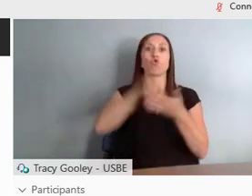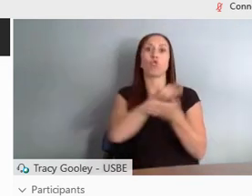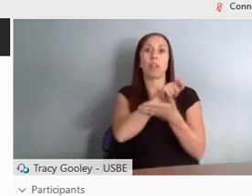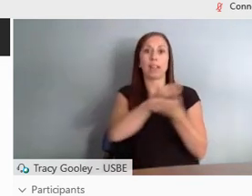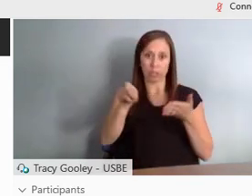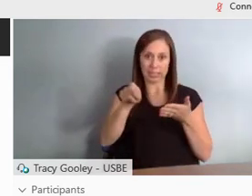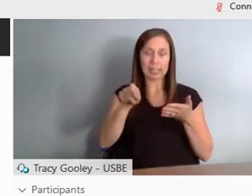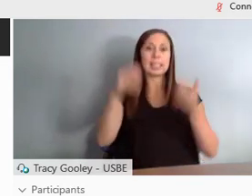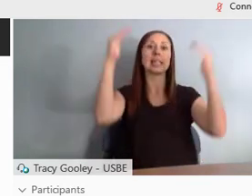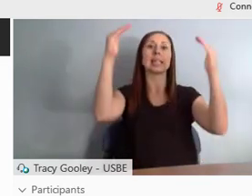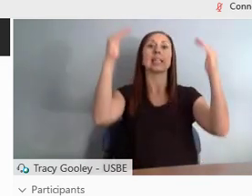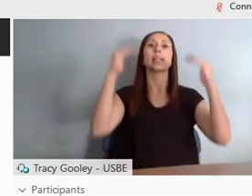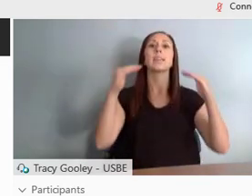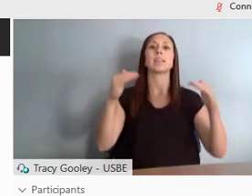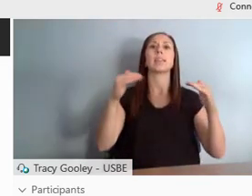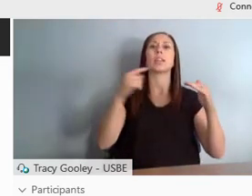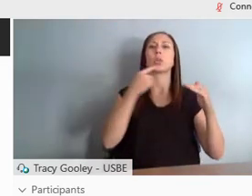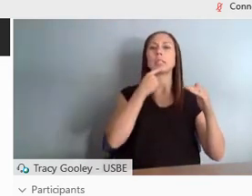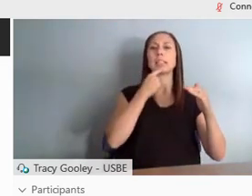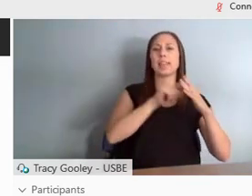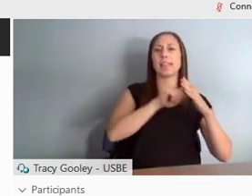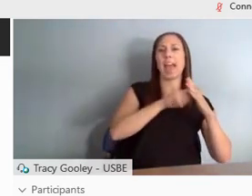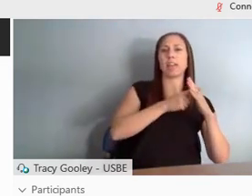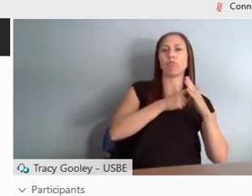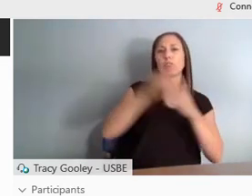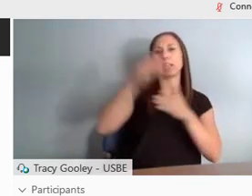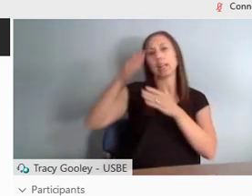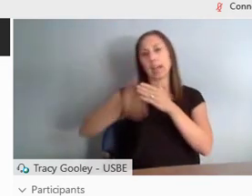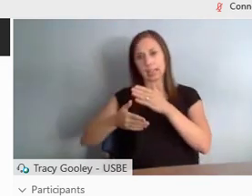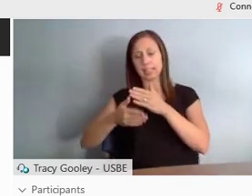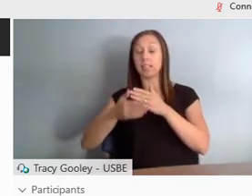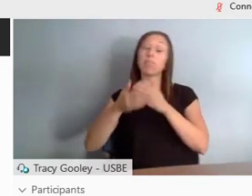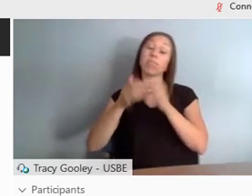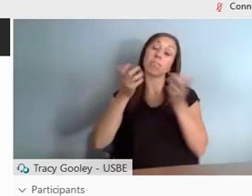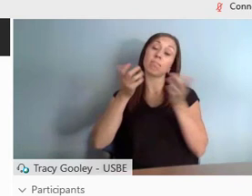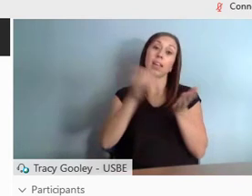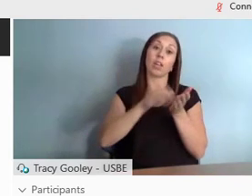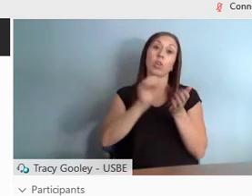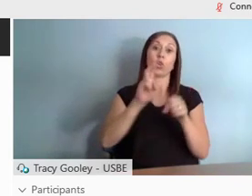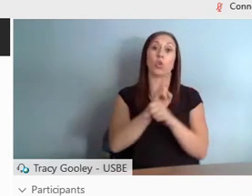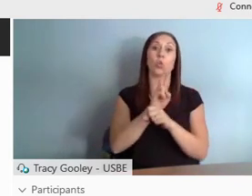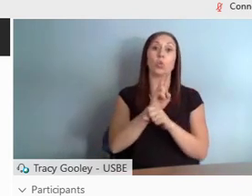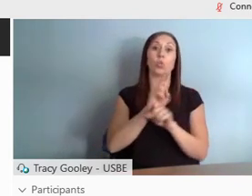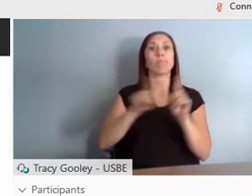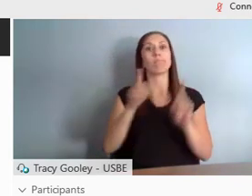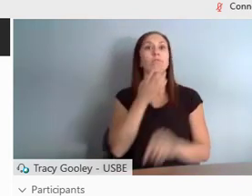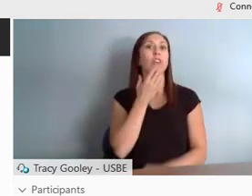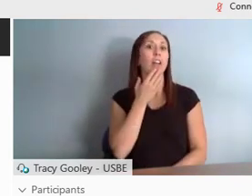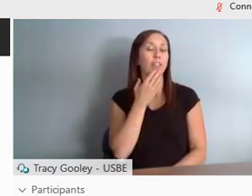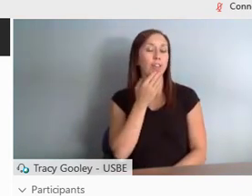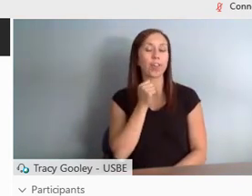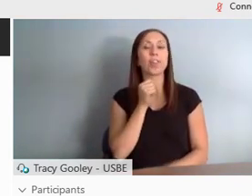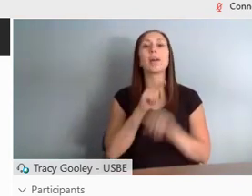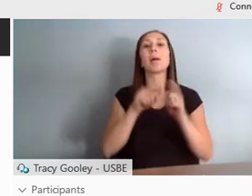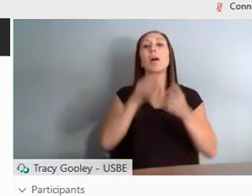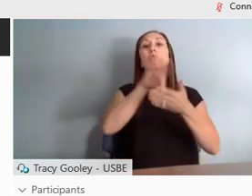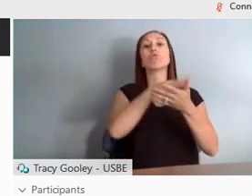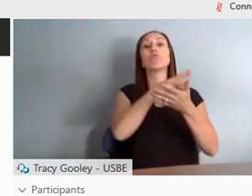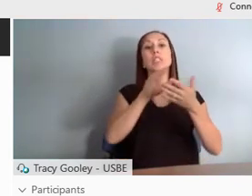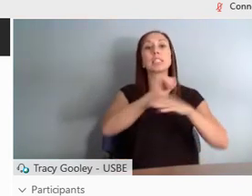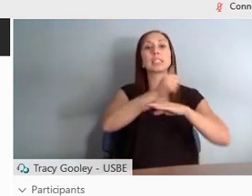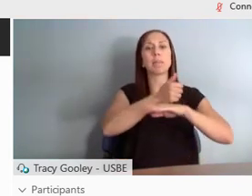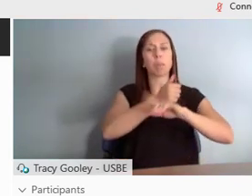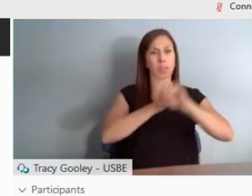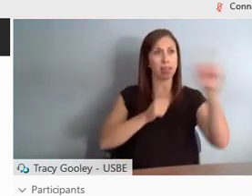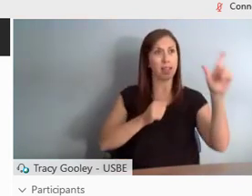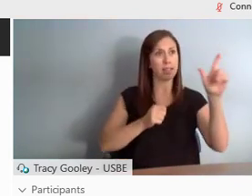you'll notice on the bottom you have that entry and exit date, and that's where that color coding can come in with your pens. But the way our rubrics are set up, so